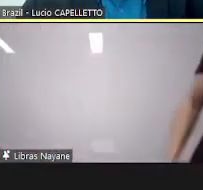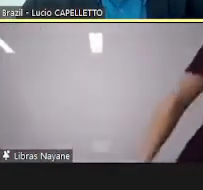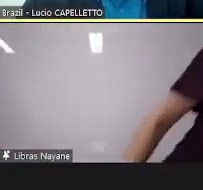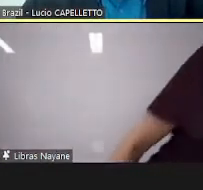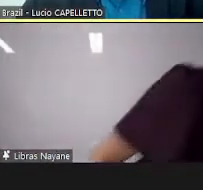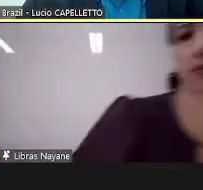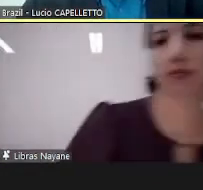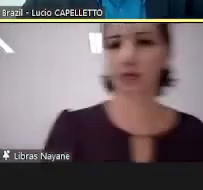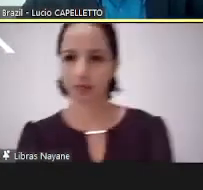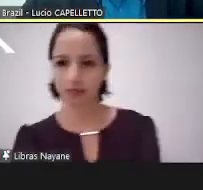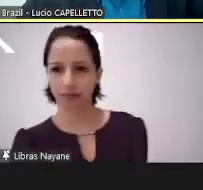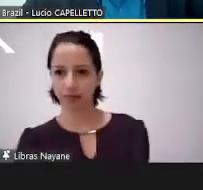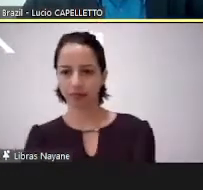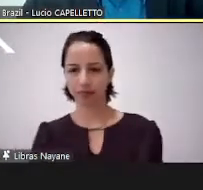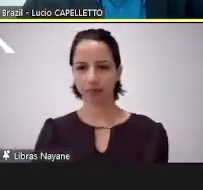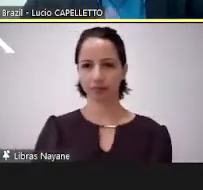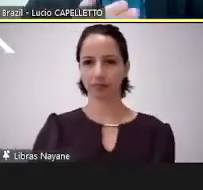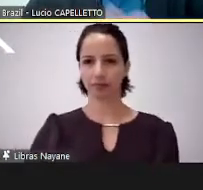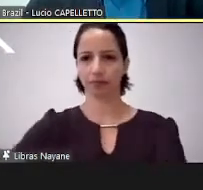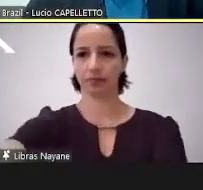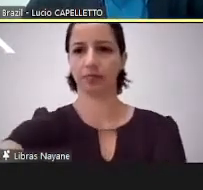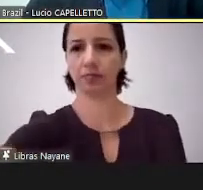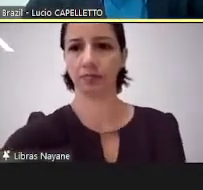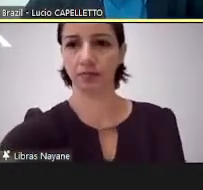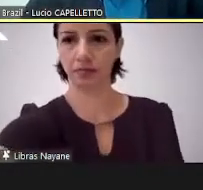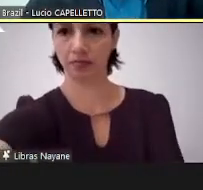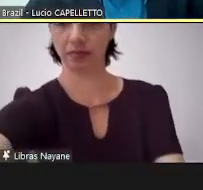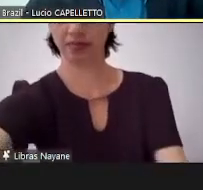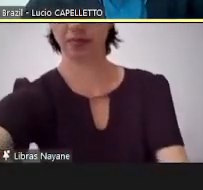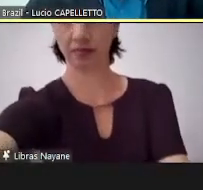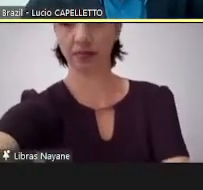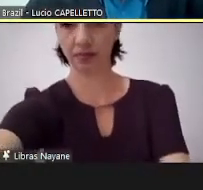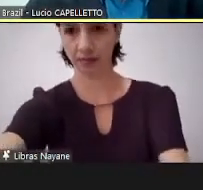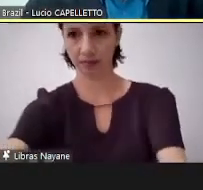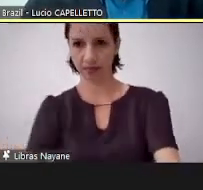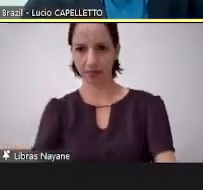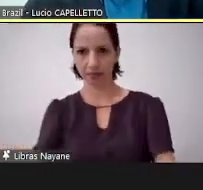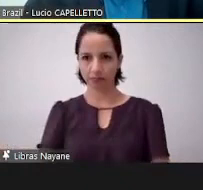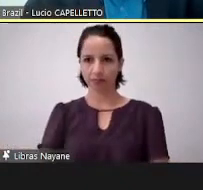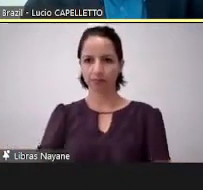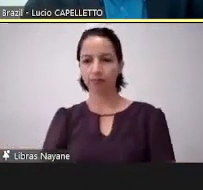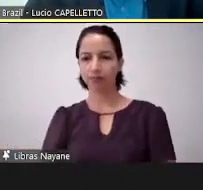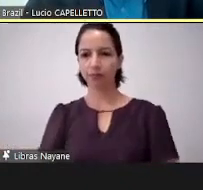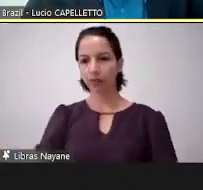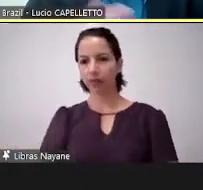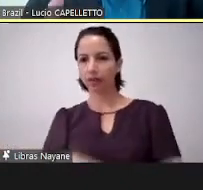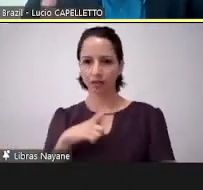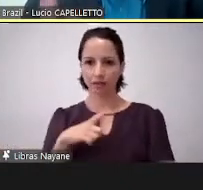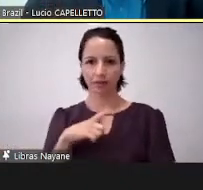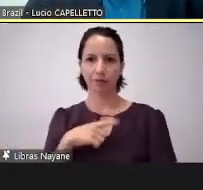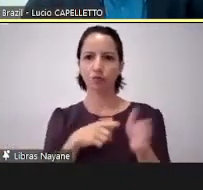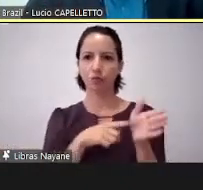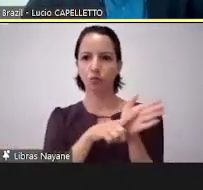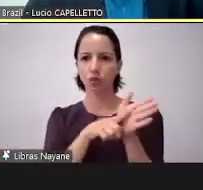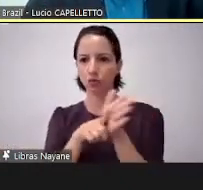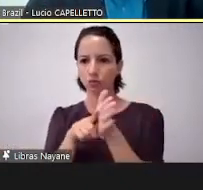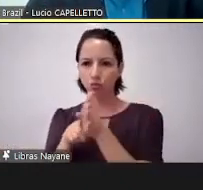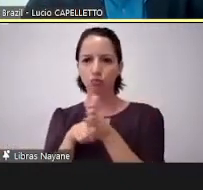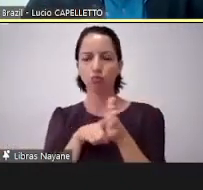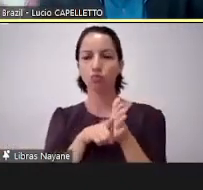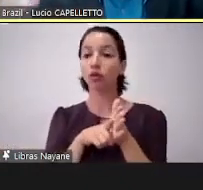risks gain traction, which means social, environmental, and